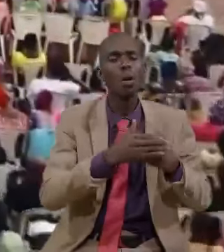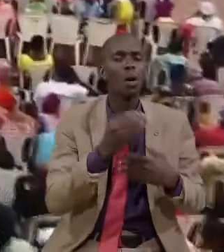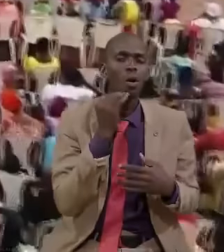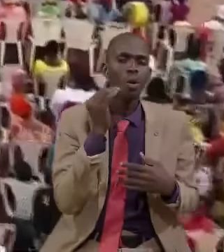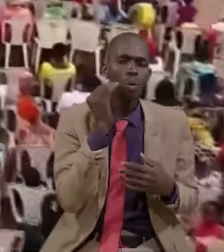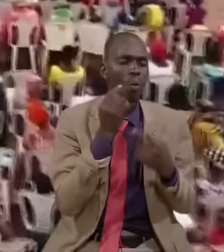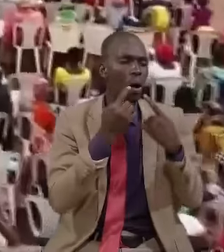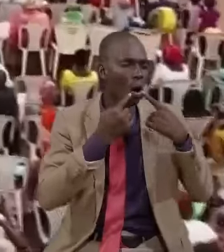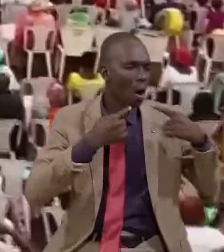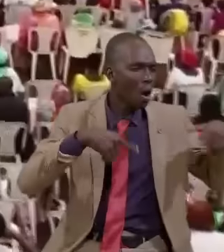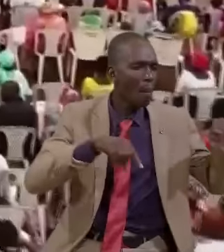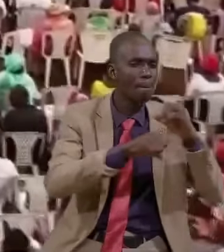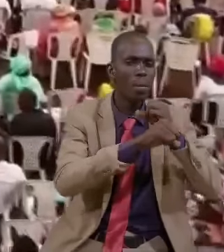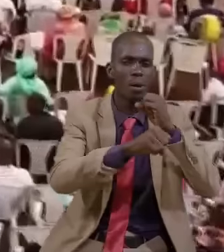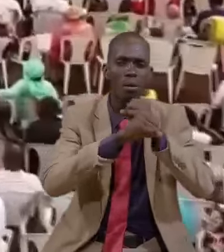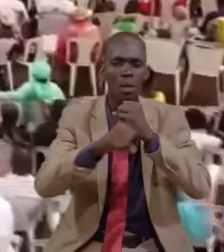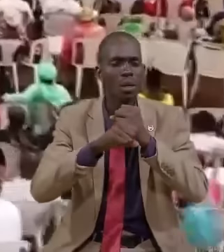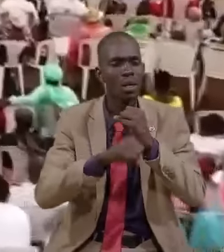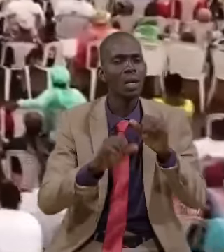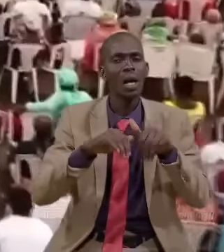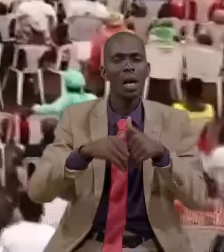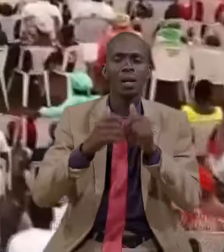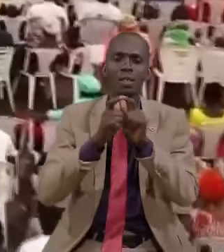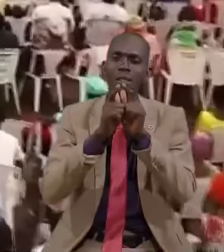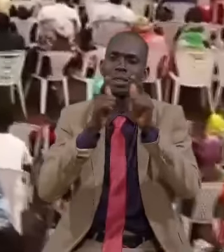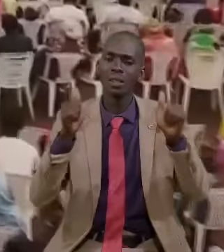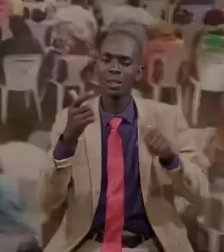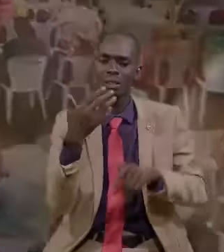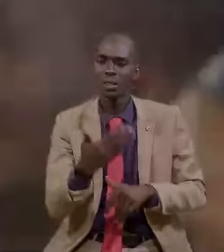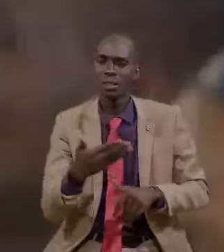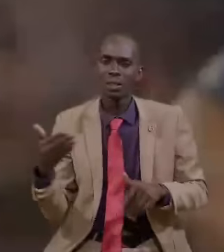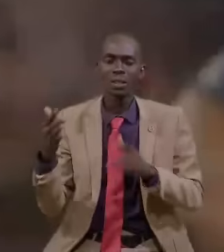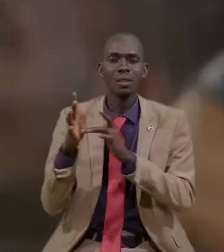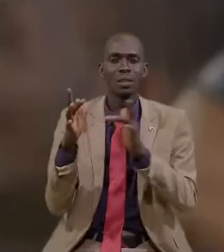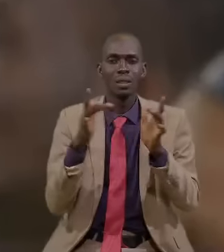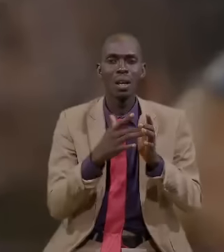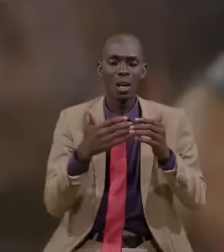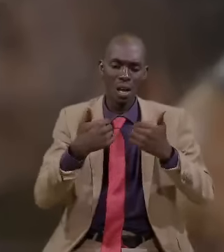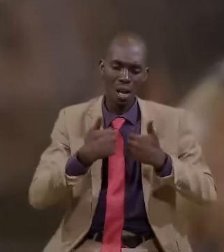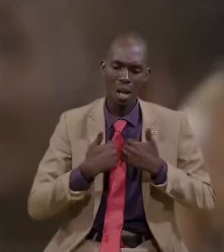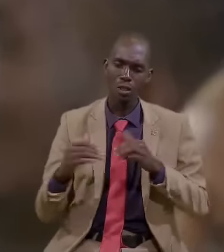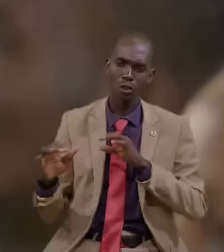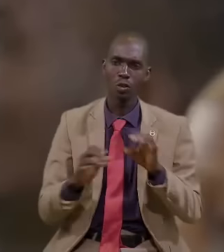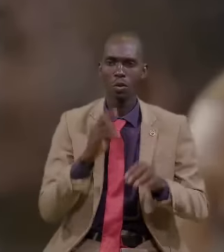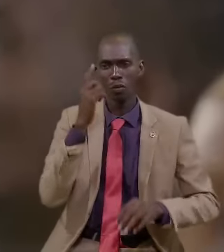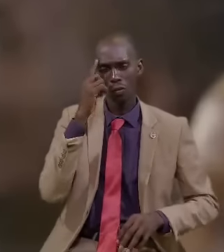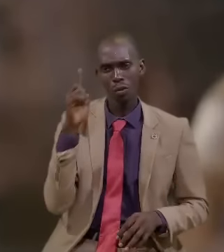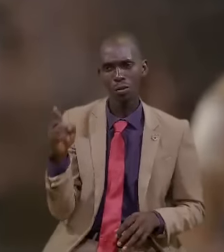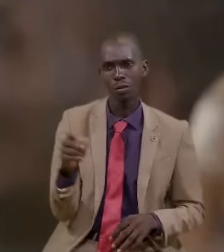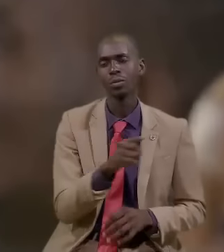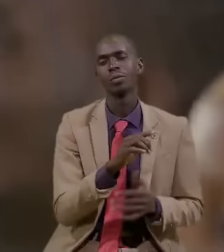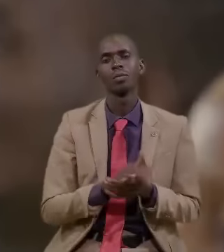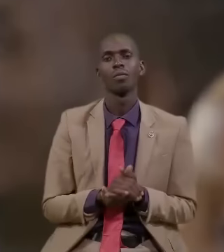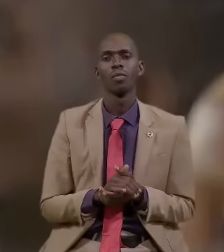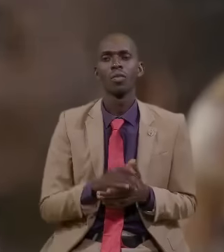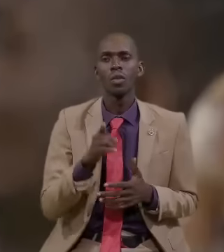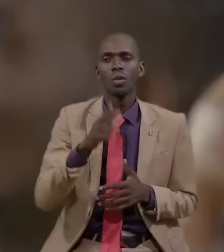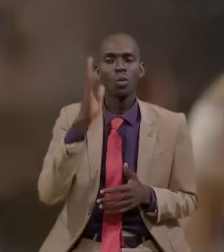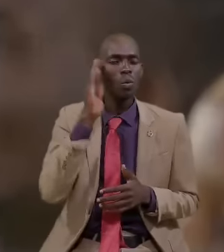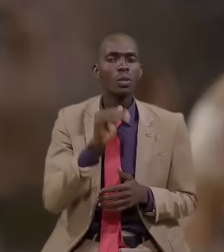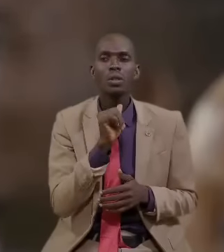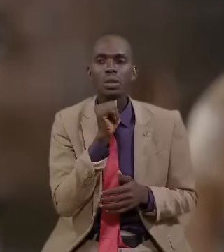around how great things Jesus has done for thee. Is you're not going to tell them how